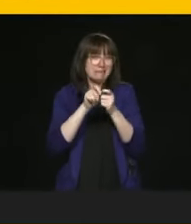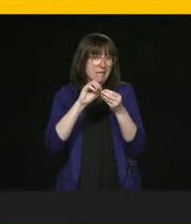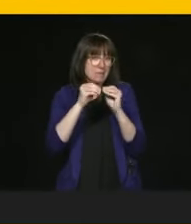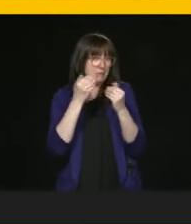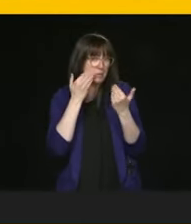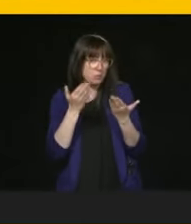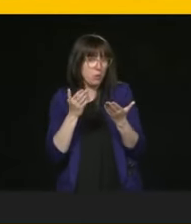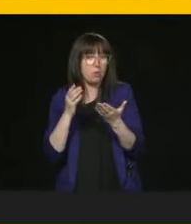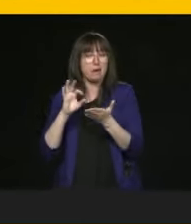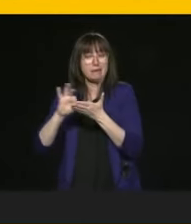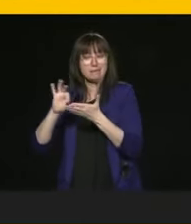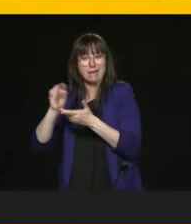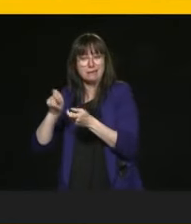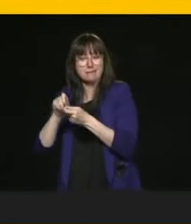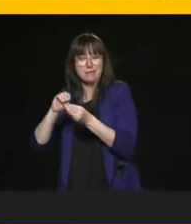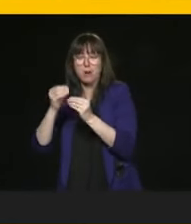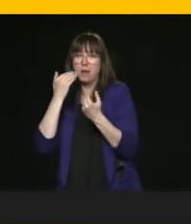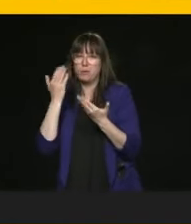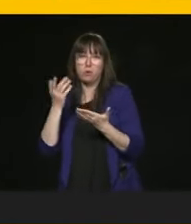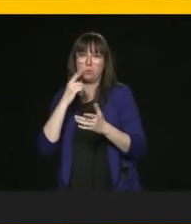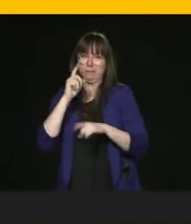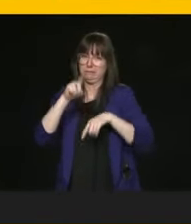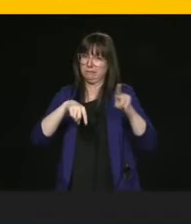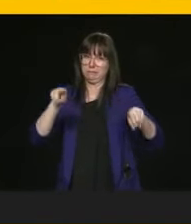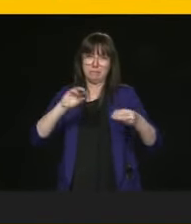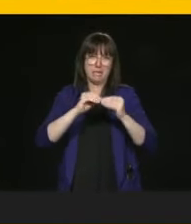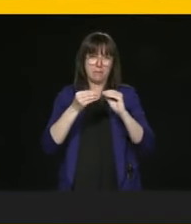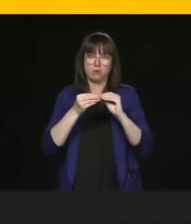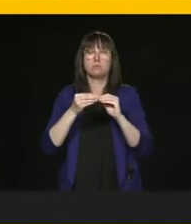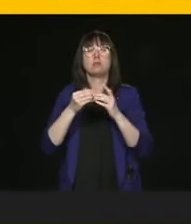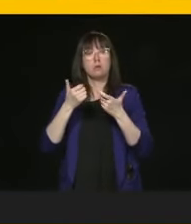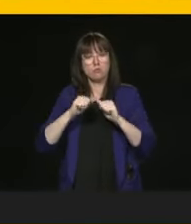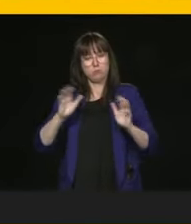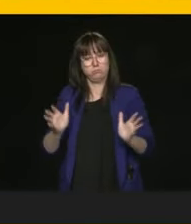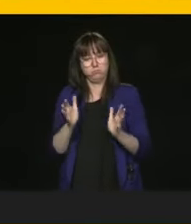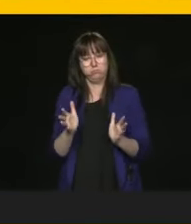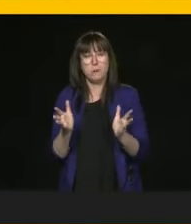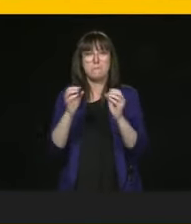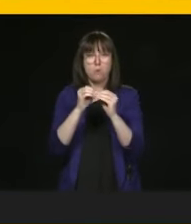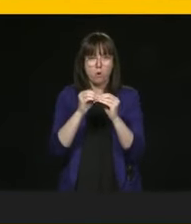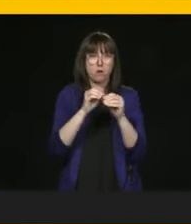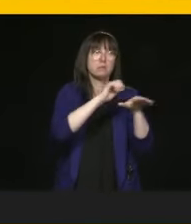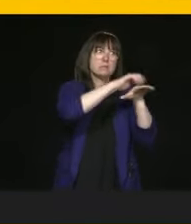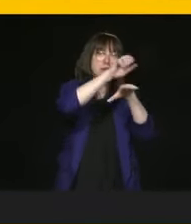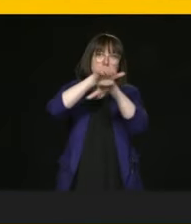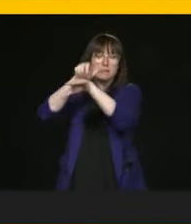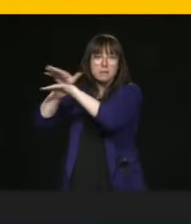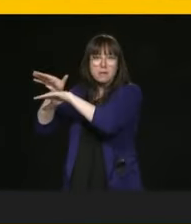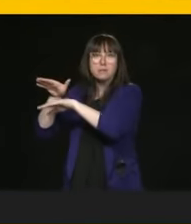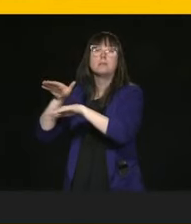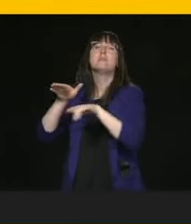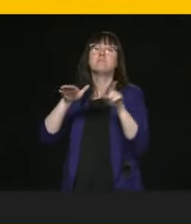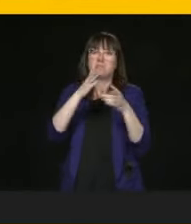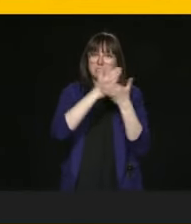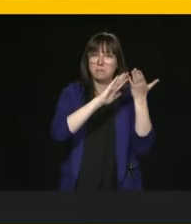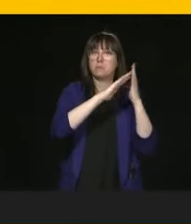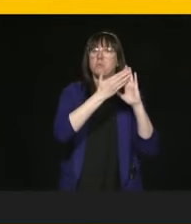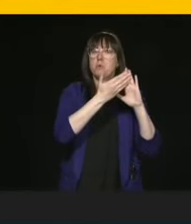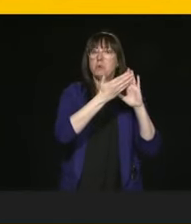variable as we ramp up capacity and as we recognize that there may be surges in communities, but it's very much